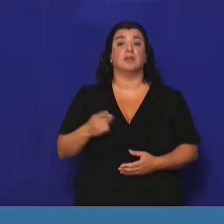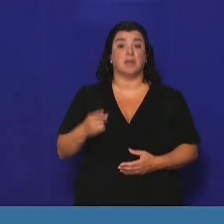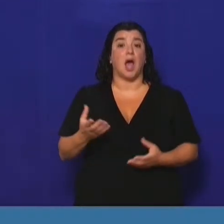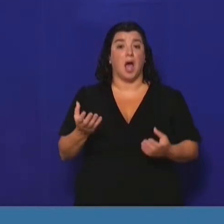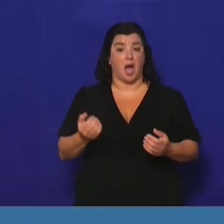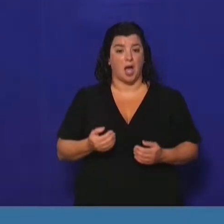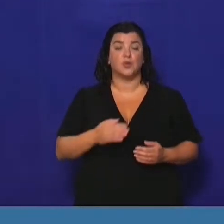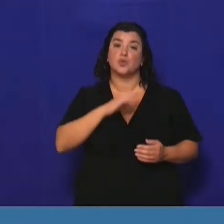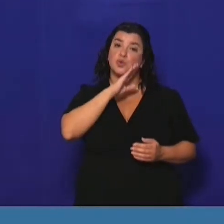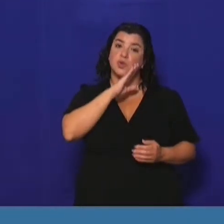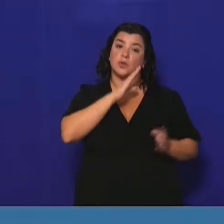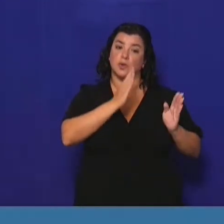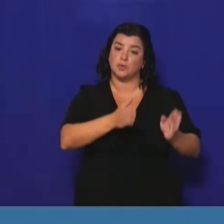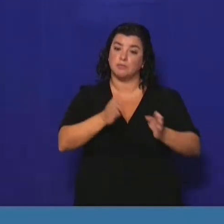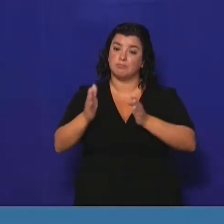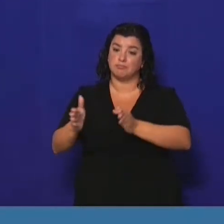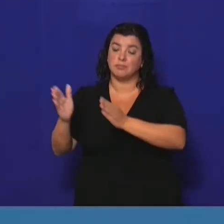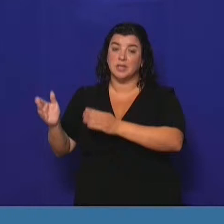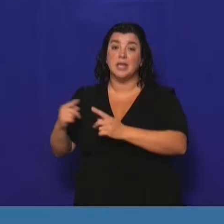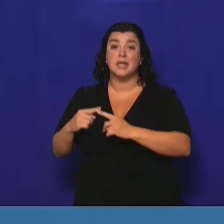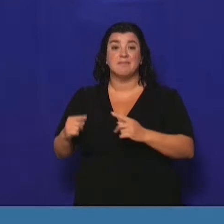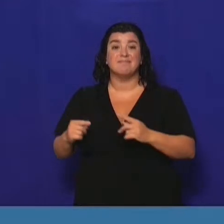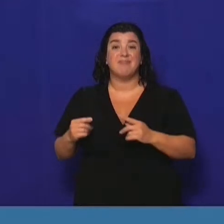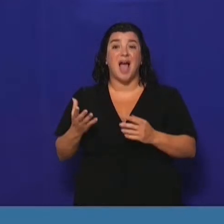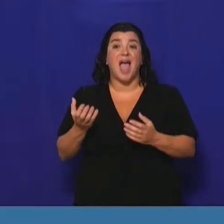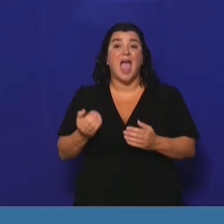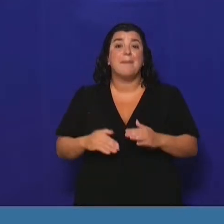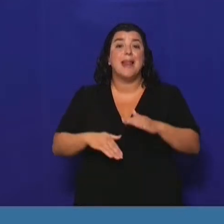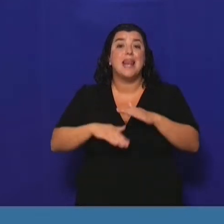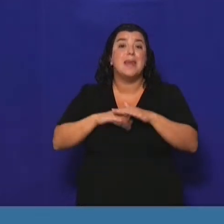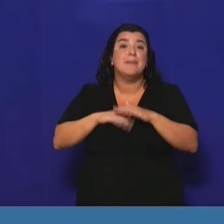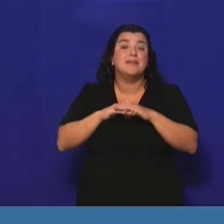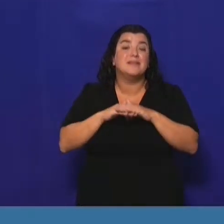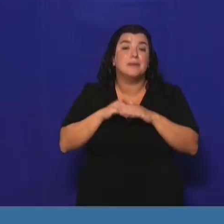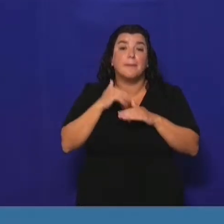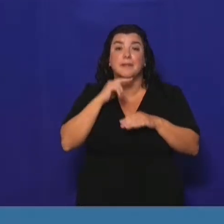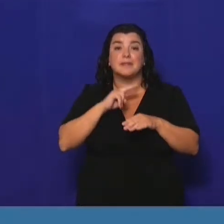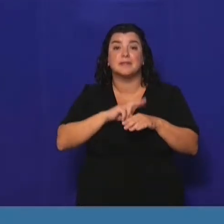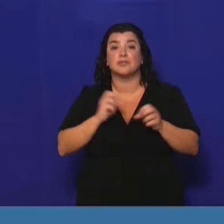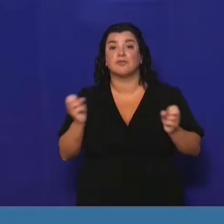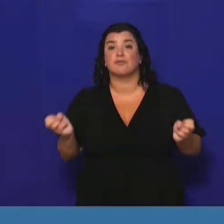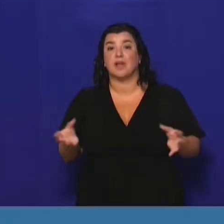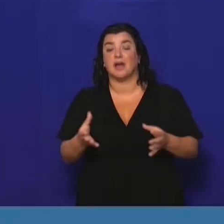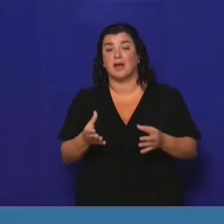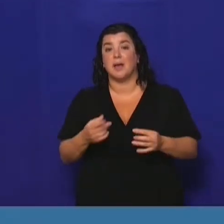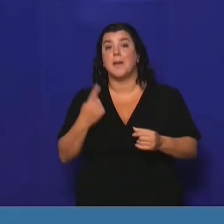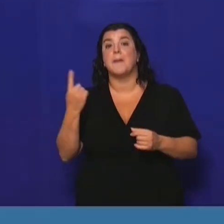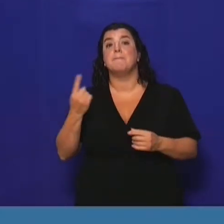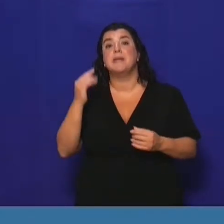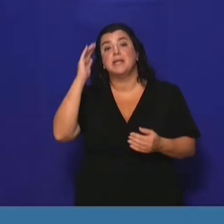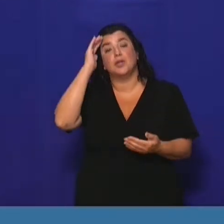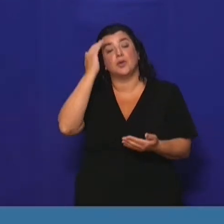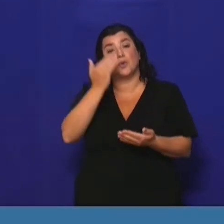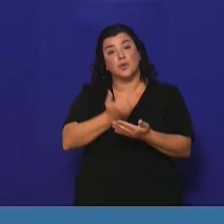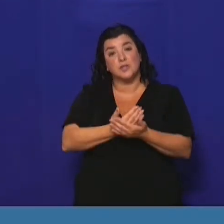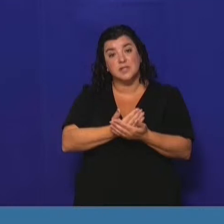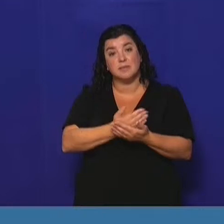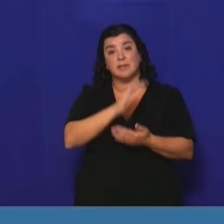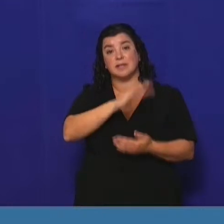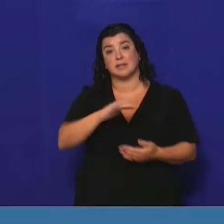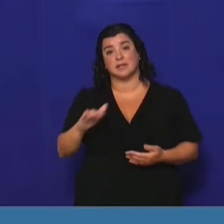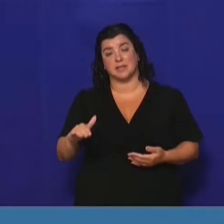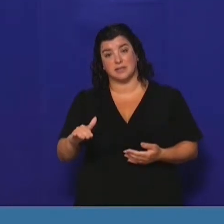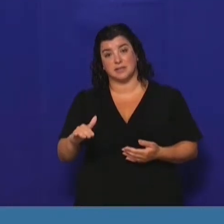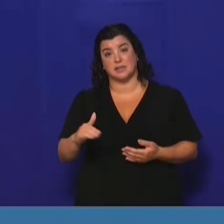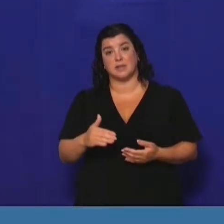sodot, però l-limitazzjonijiet dejjem ikunu n-nies li jkunu qegħdin jieħdu ħsieb il-health professionals li jieħdu ħsieb lil dawn il-pazjenti.